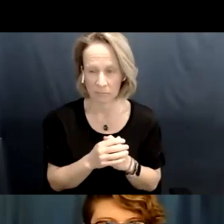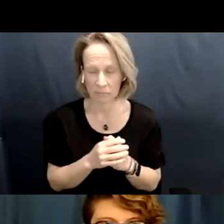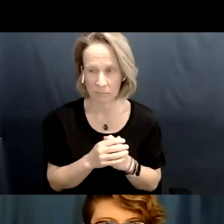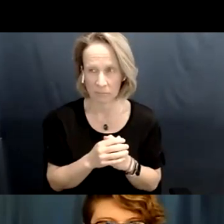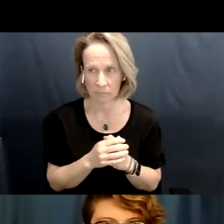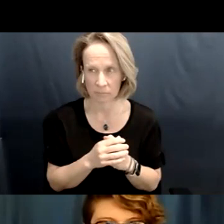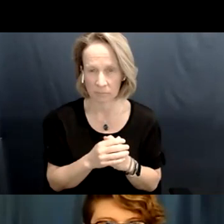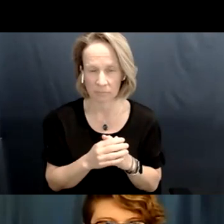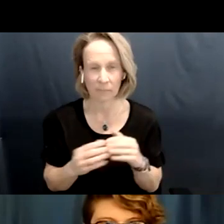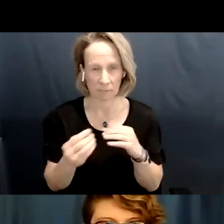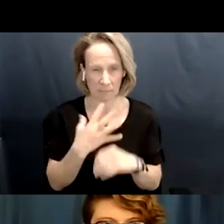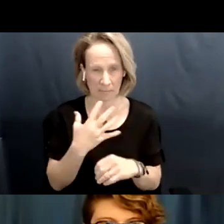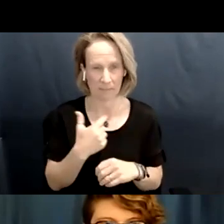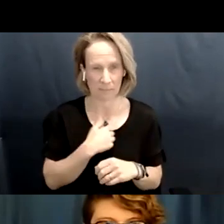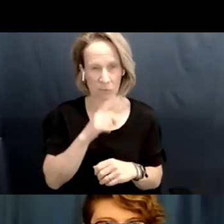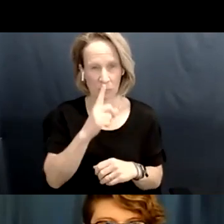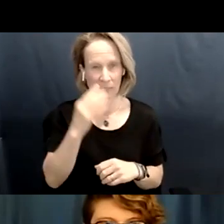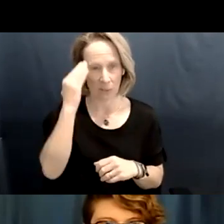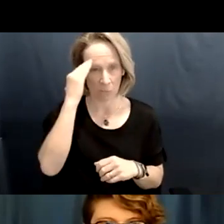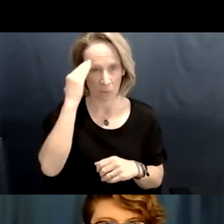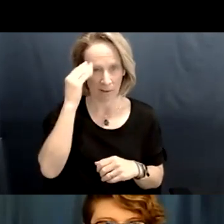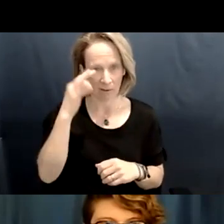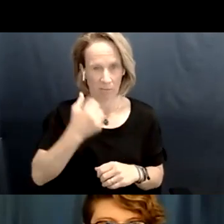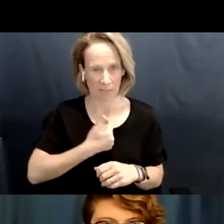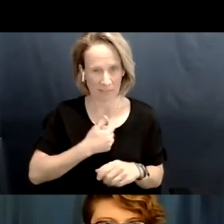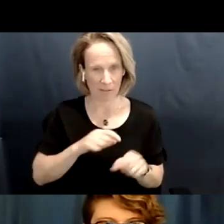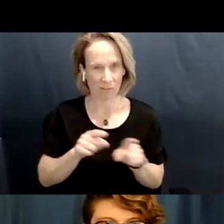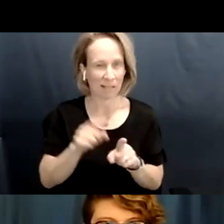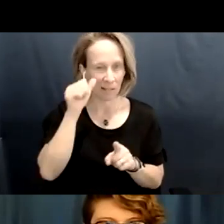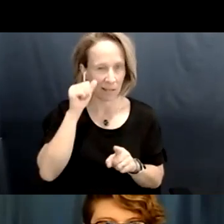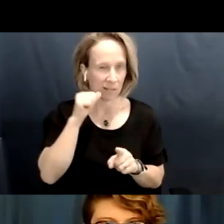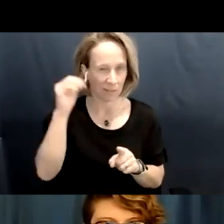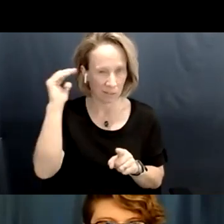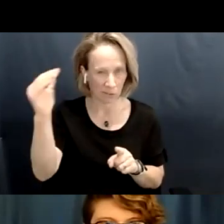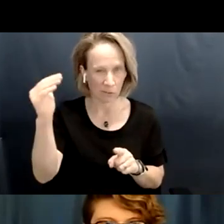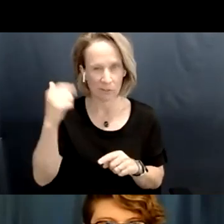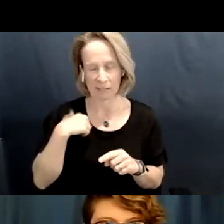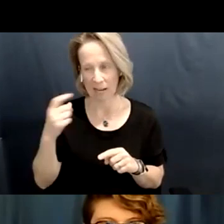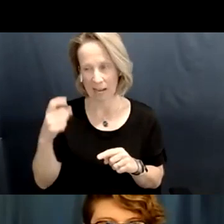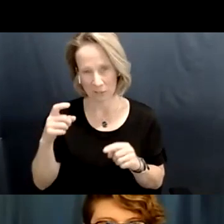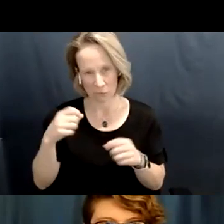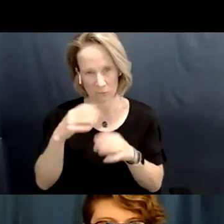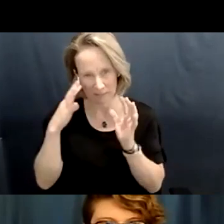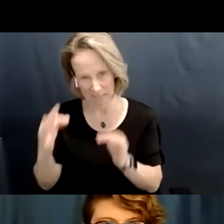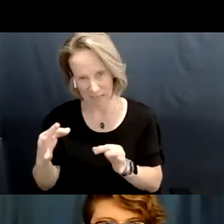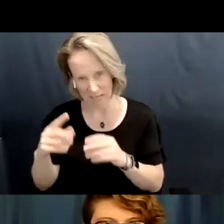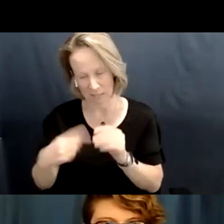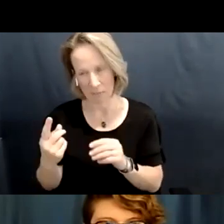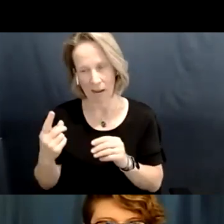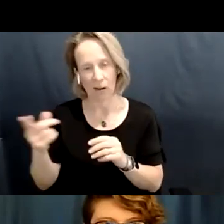it made me really aware of being an adult and kind of having to make these decisions as far as healthcare, what I was going to do, what kind